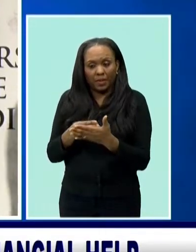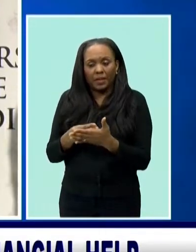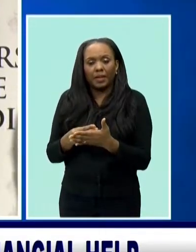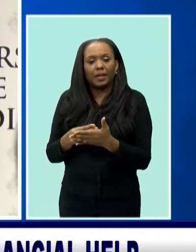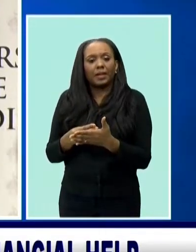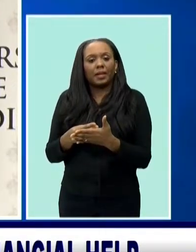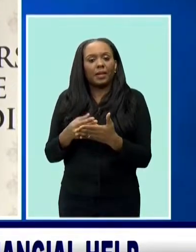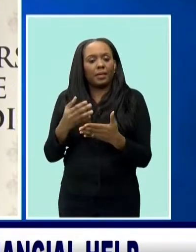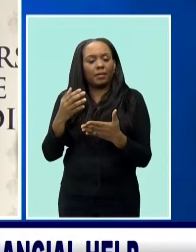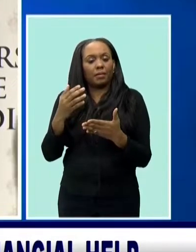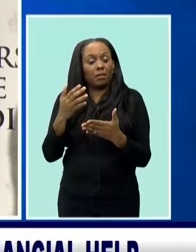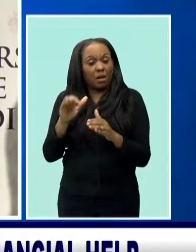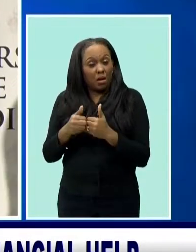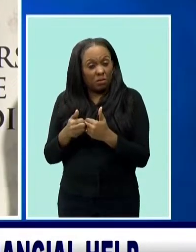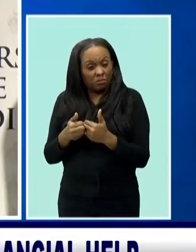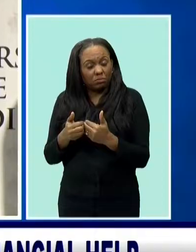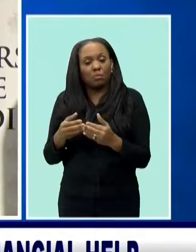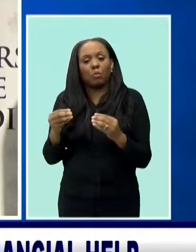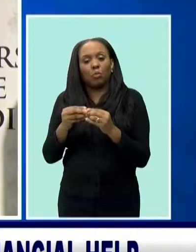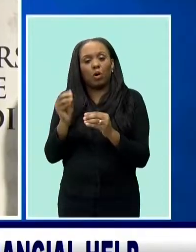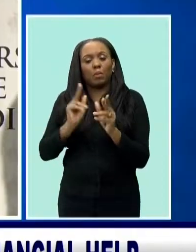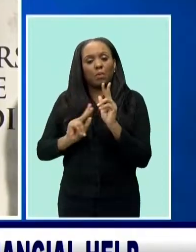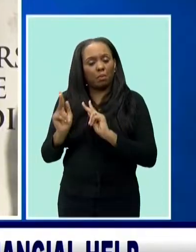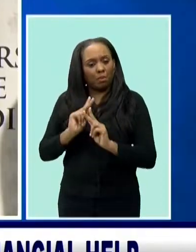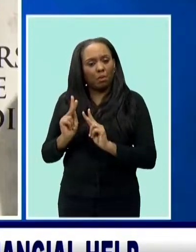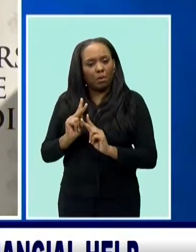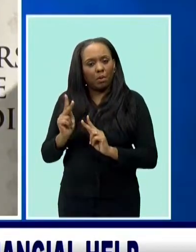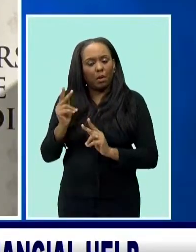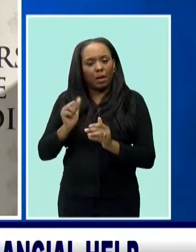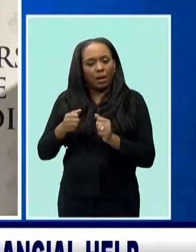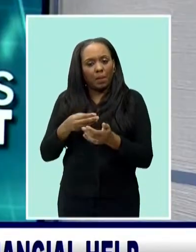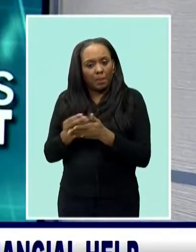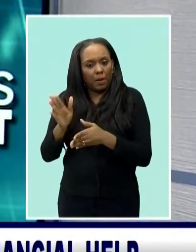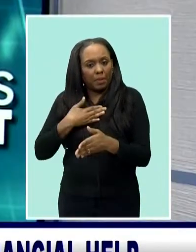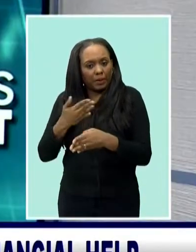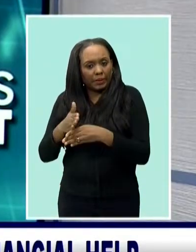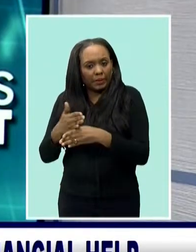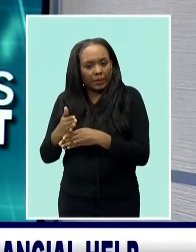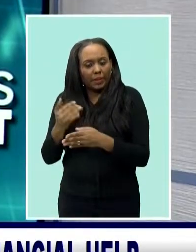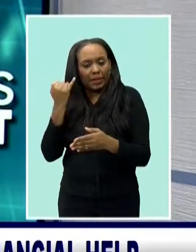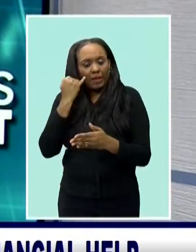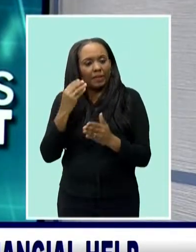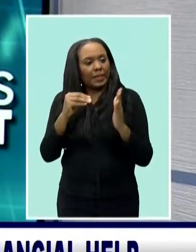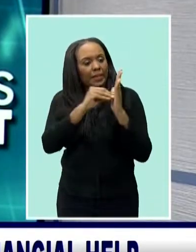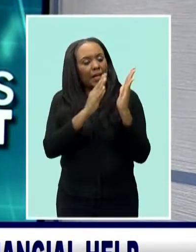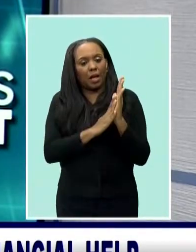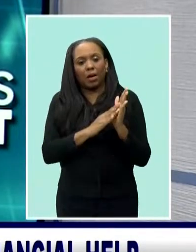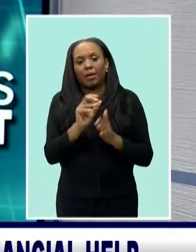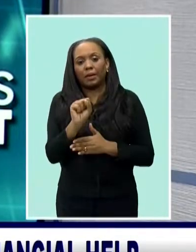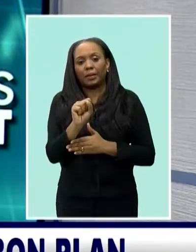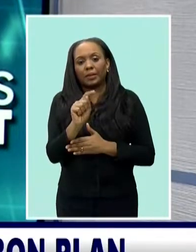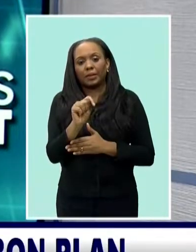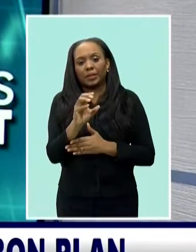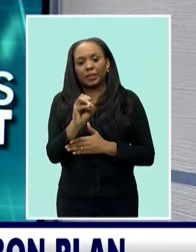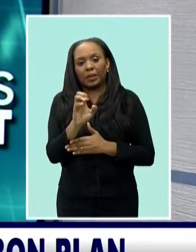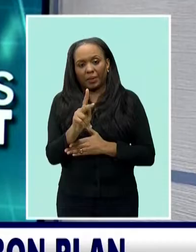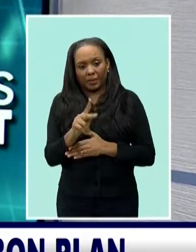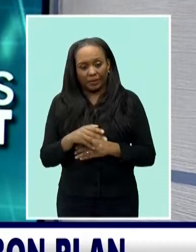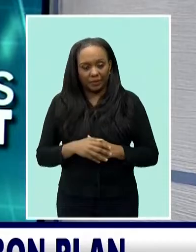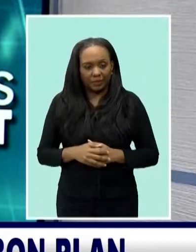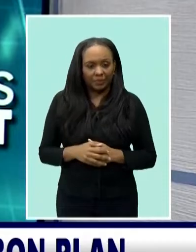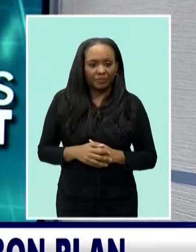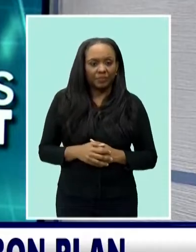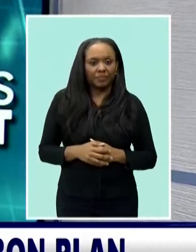stock exchange. And I can get more people to probably come in and buy my shares. We're learning that Barbados will continue oil